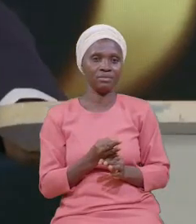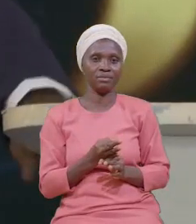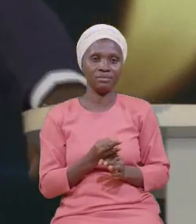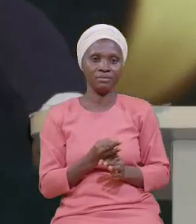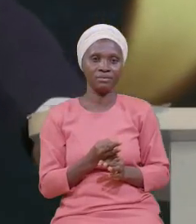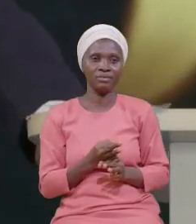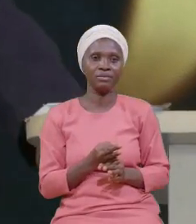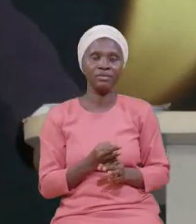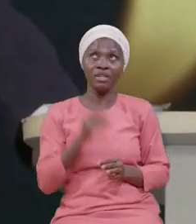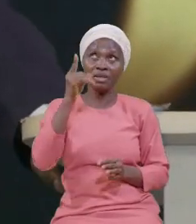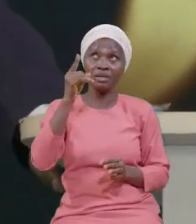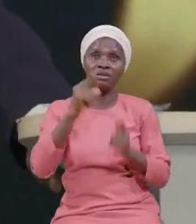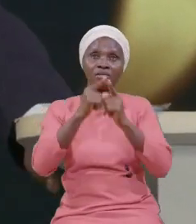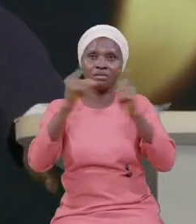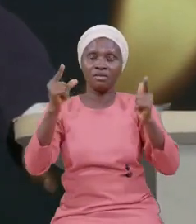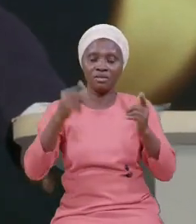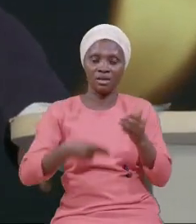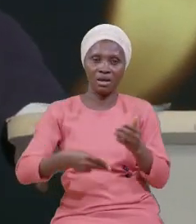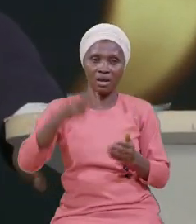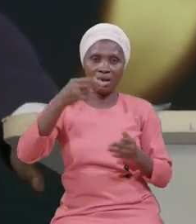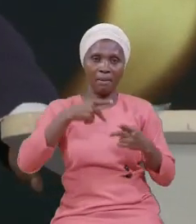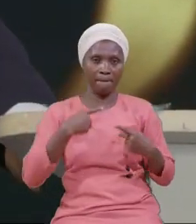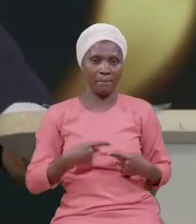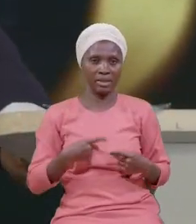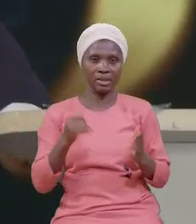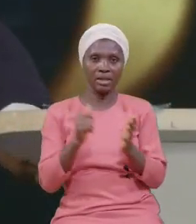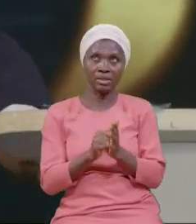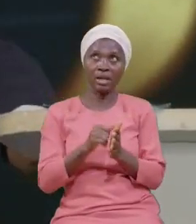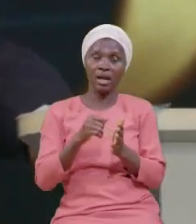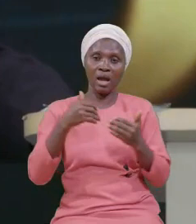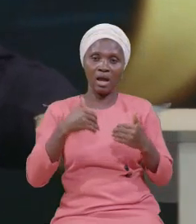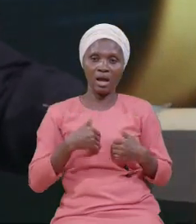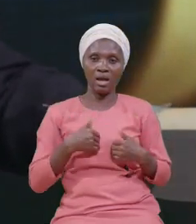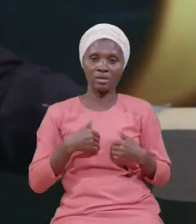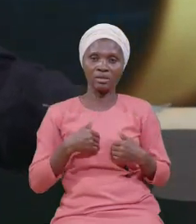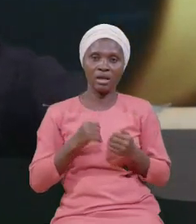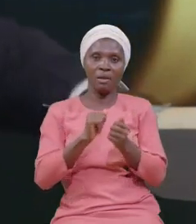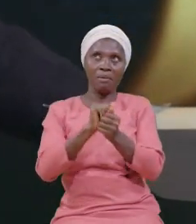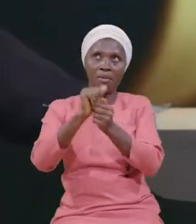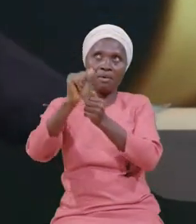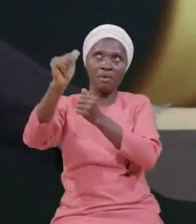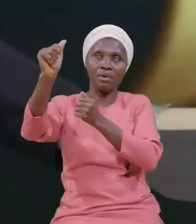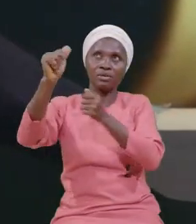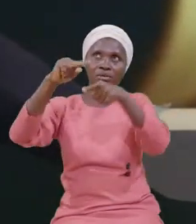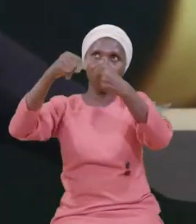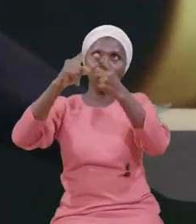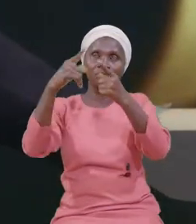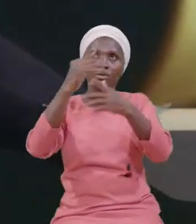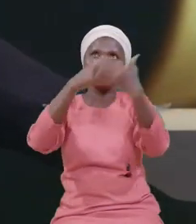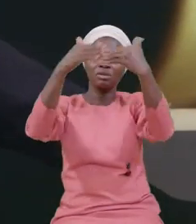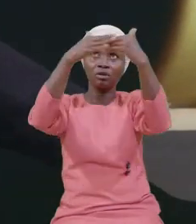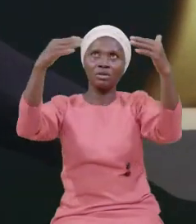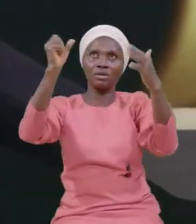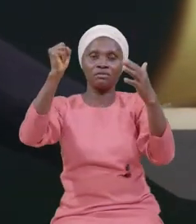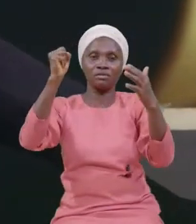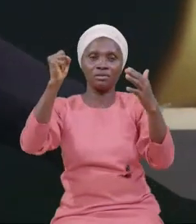great high priest that is passed into the heavens. And in verse 15,